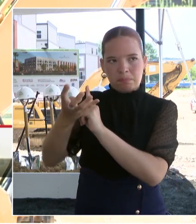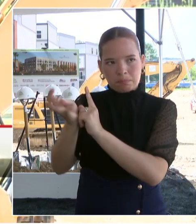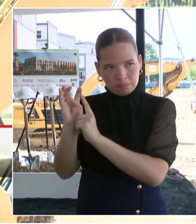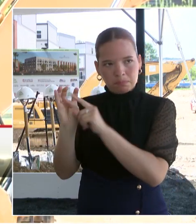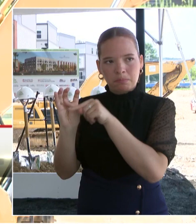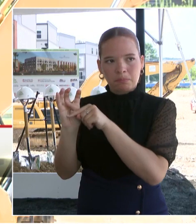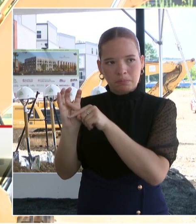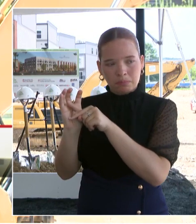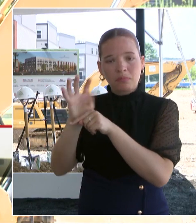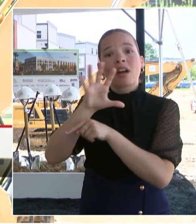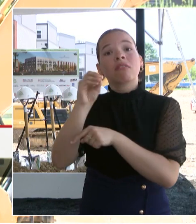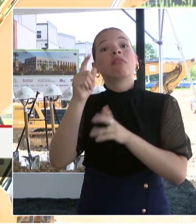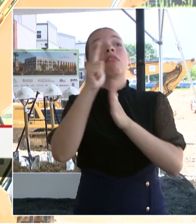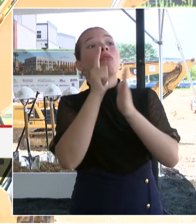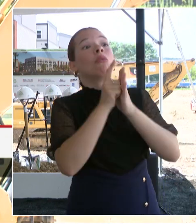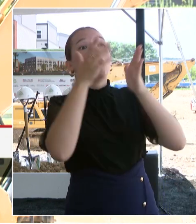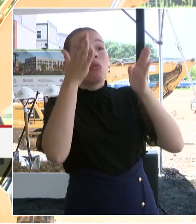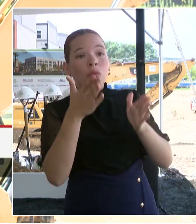the DHCD side.